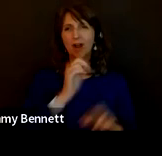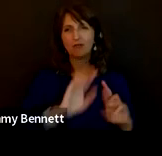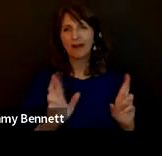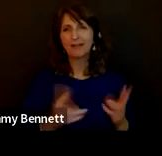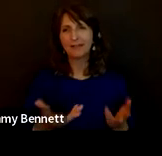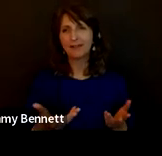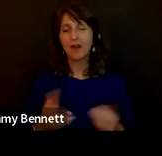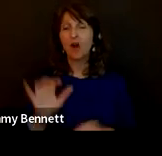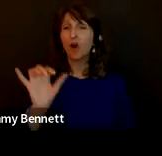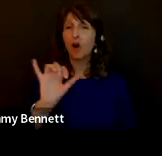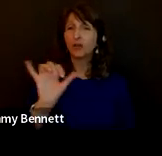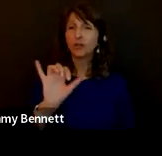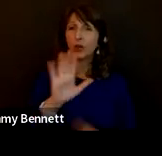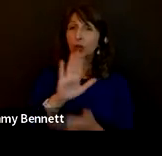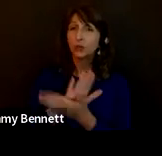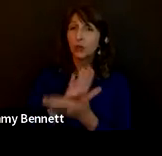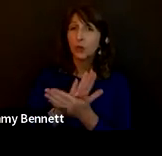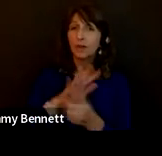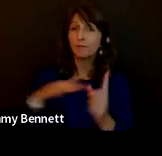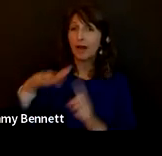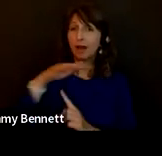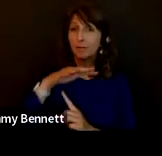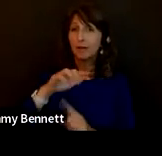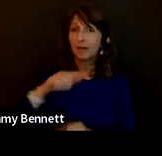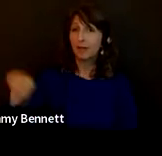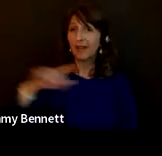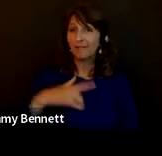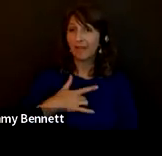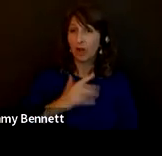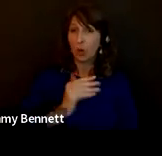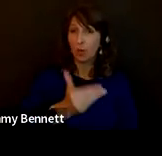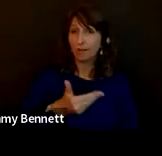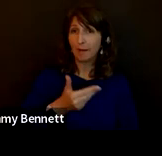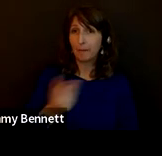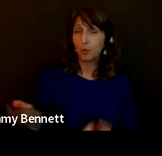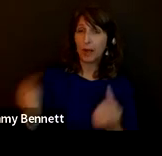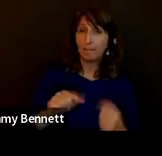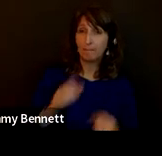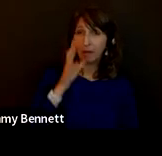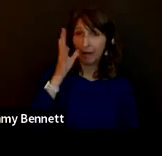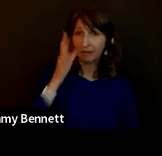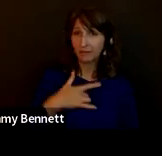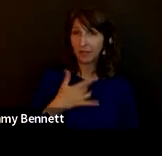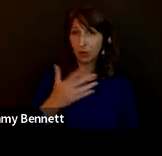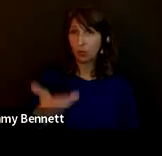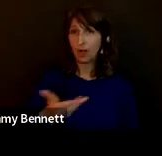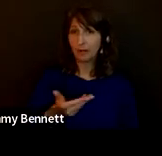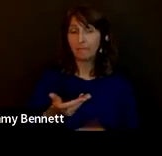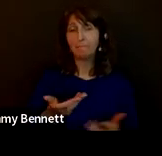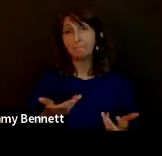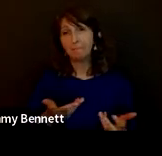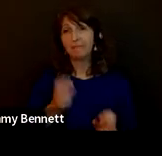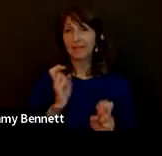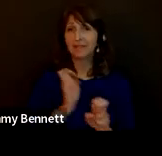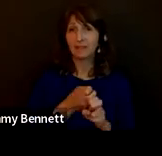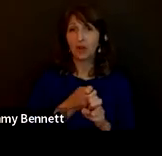schools made this a welcoming environment for families to come sit at the table for? That's very difficult. Um, that's actually something that I actually